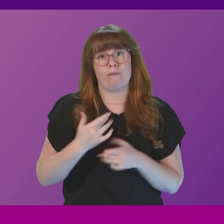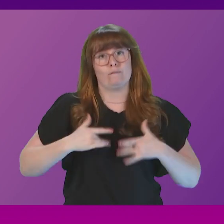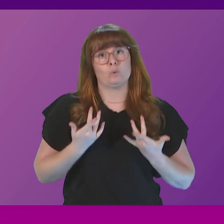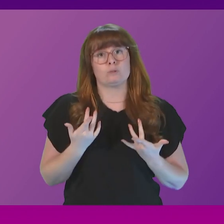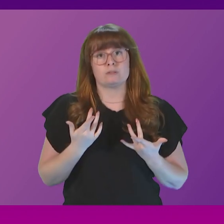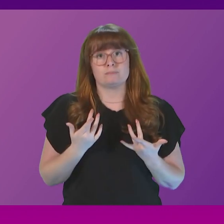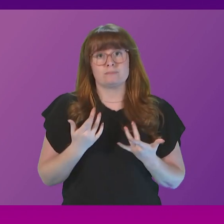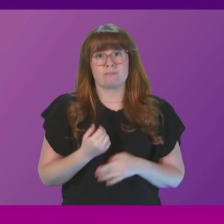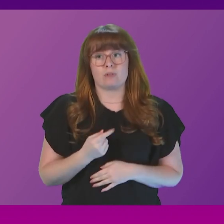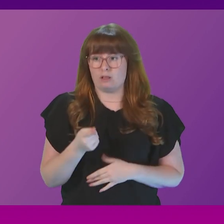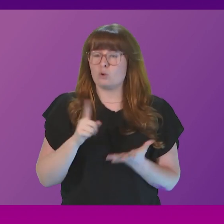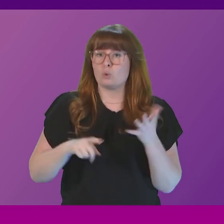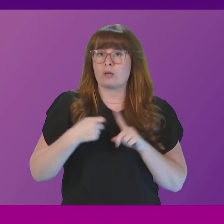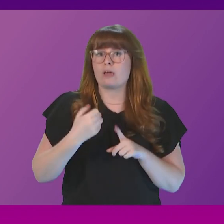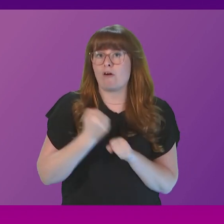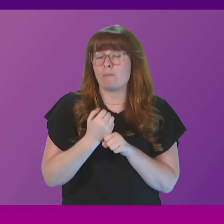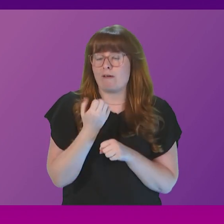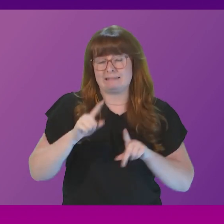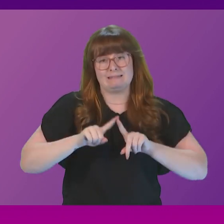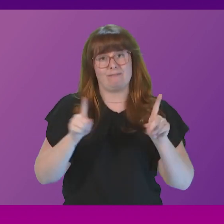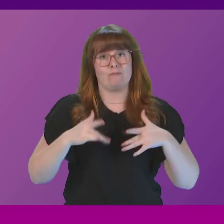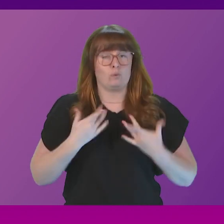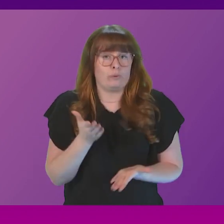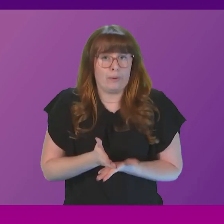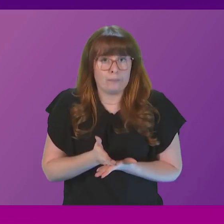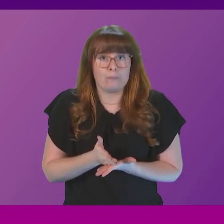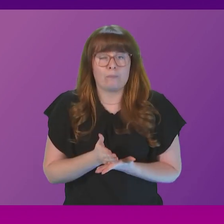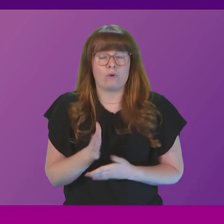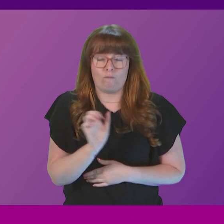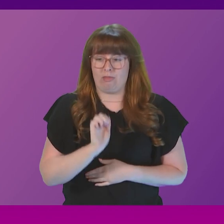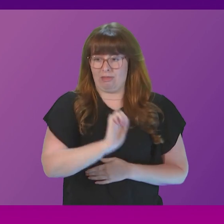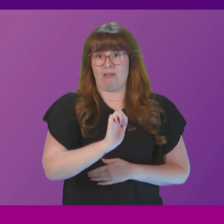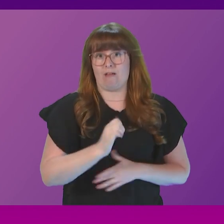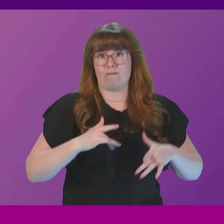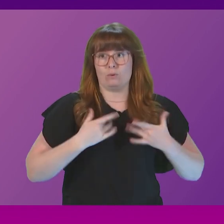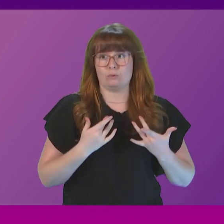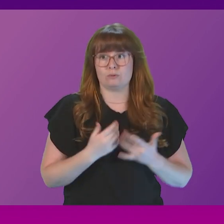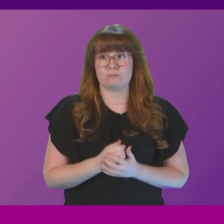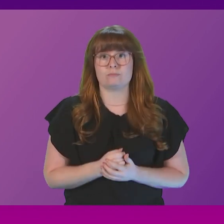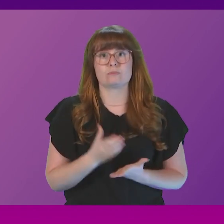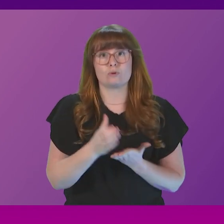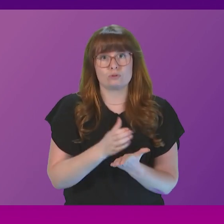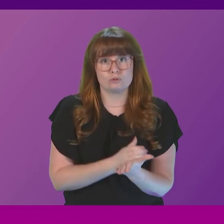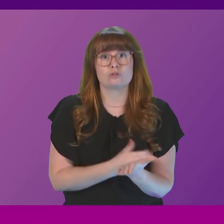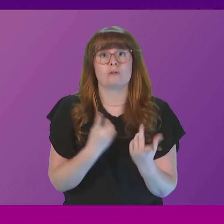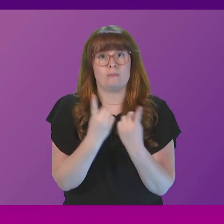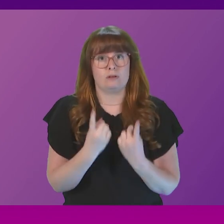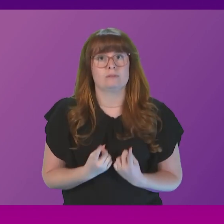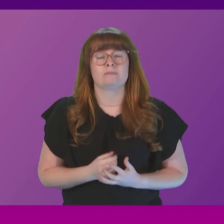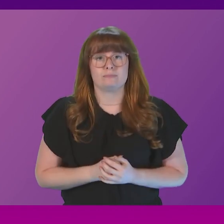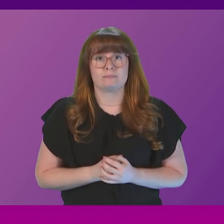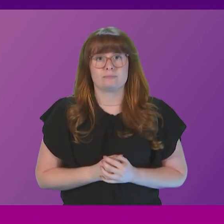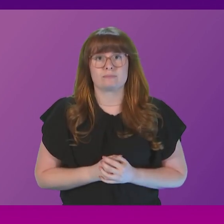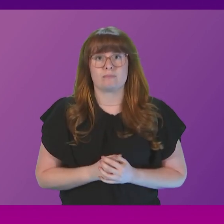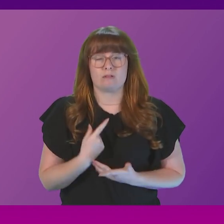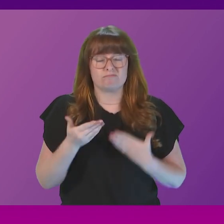UK Government will have a difference of opinion on that constitutional matter, on other matters such as Brexit and so on and